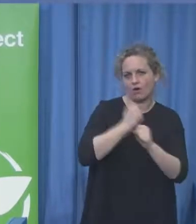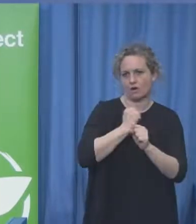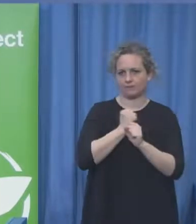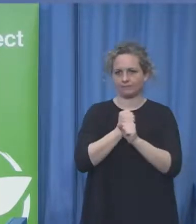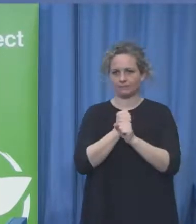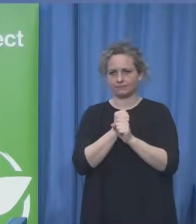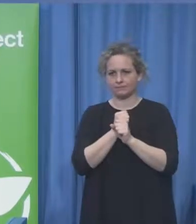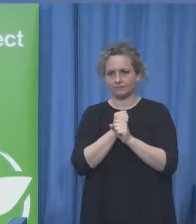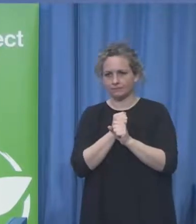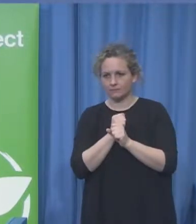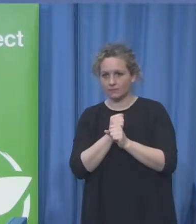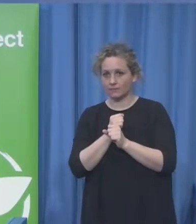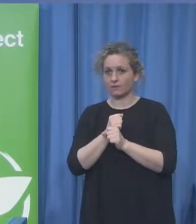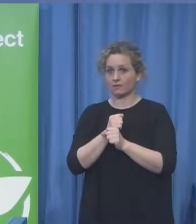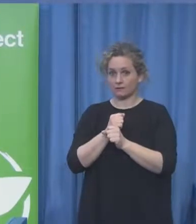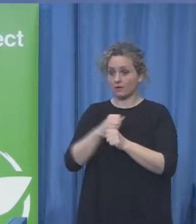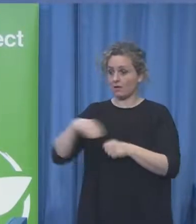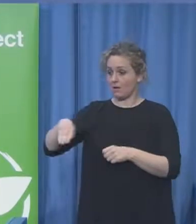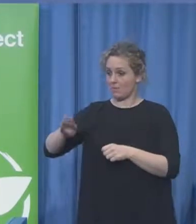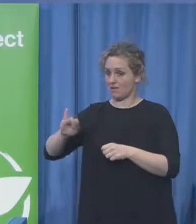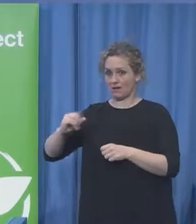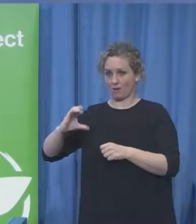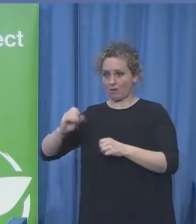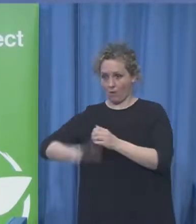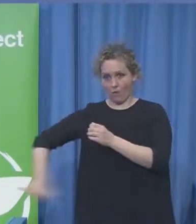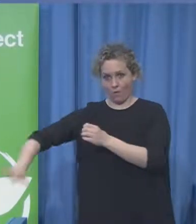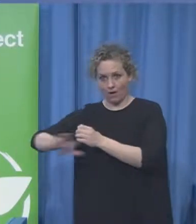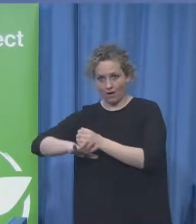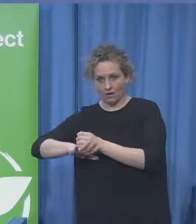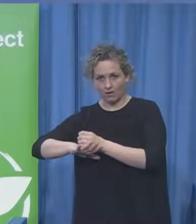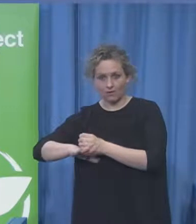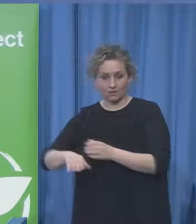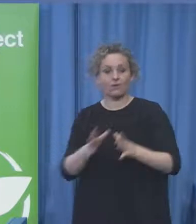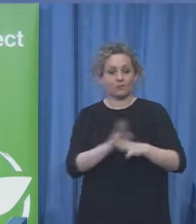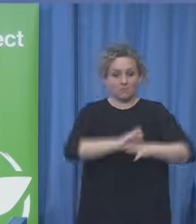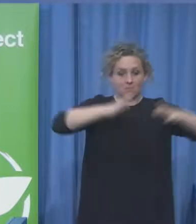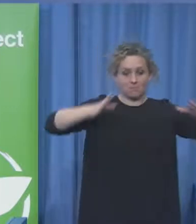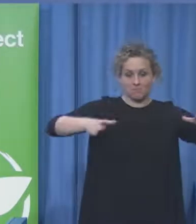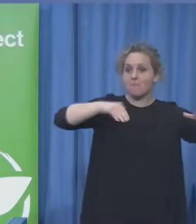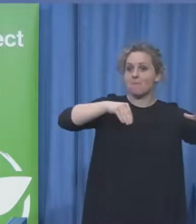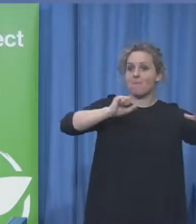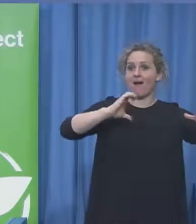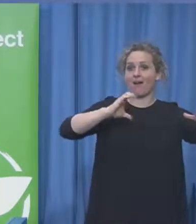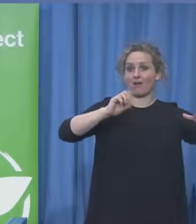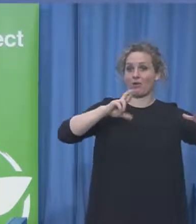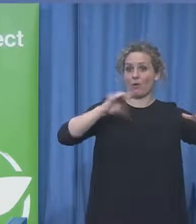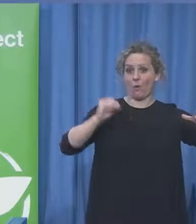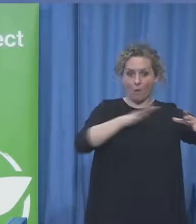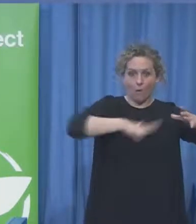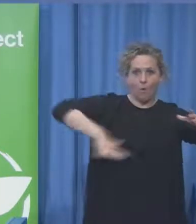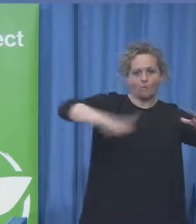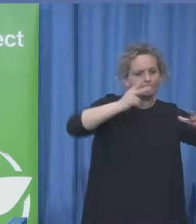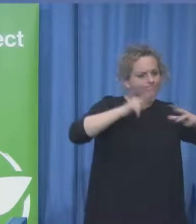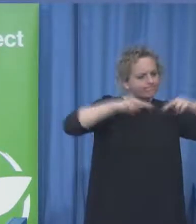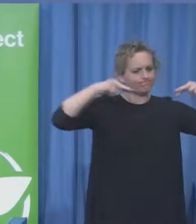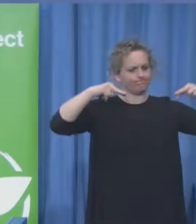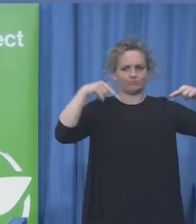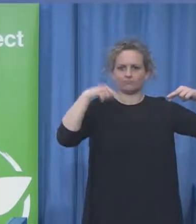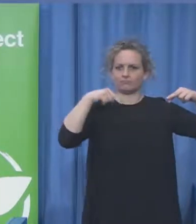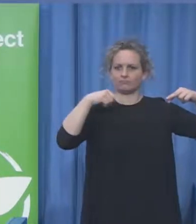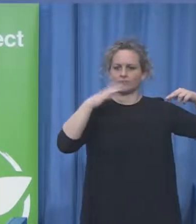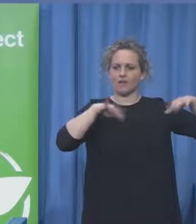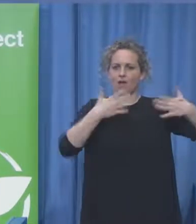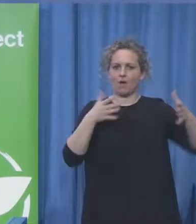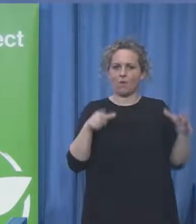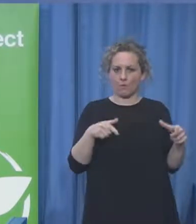have, I think, a reflection beyond the employment itself, because we are now talking about the exclusion